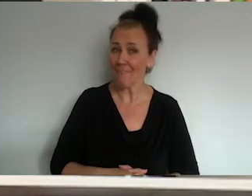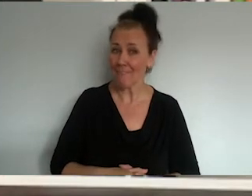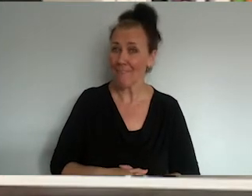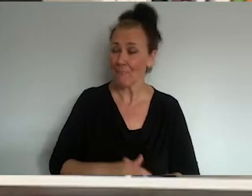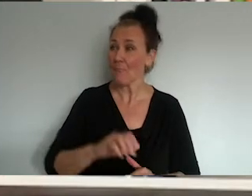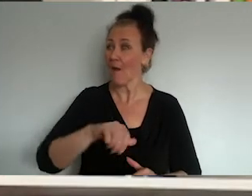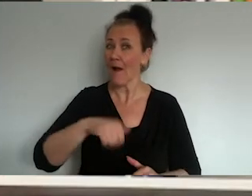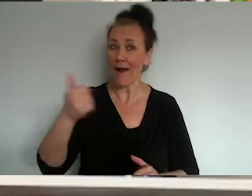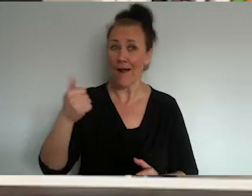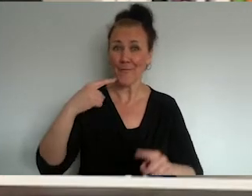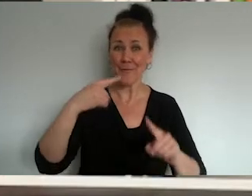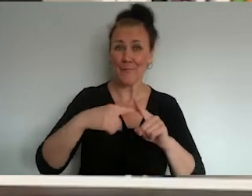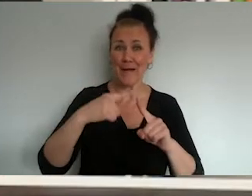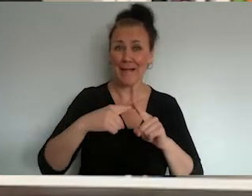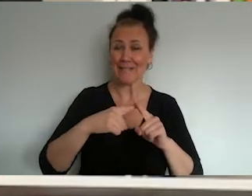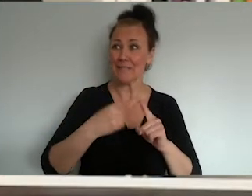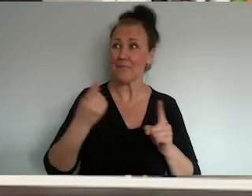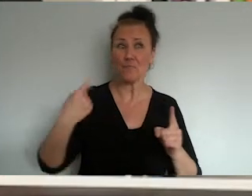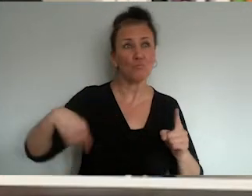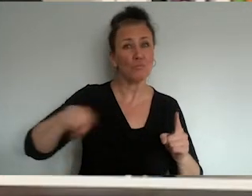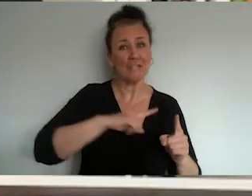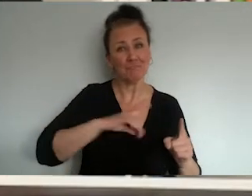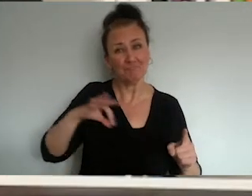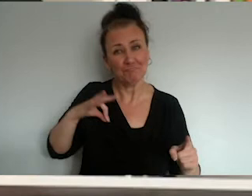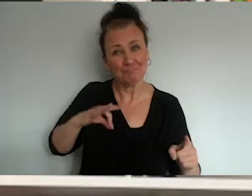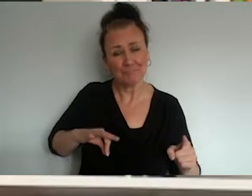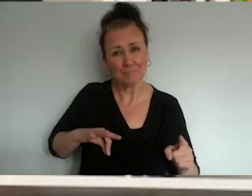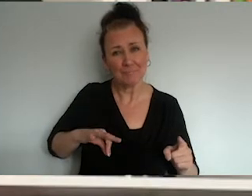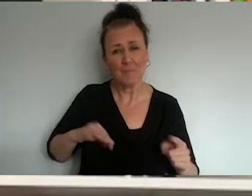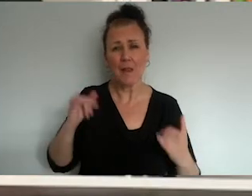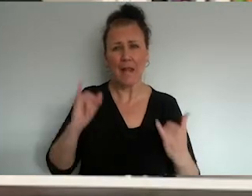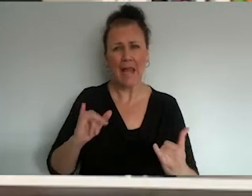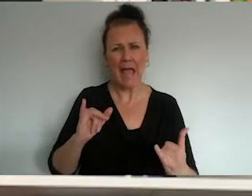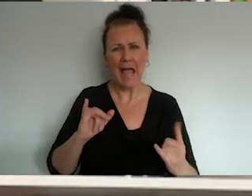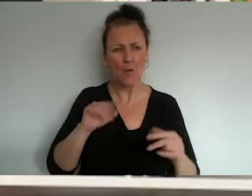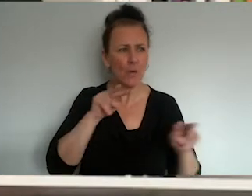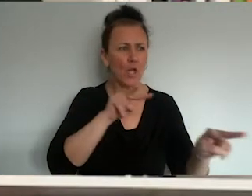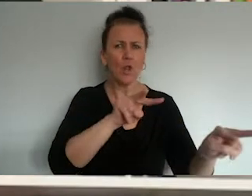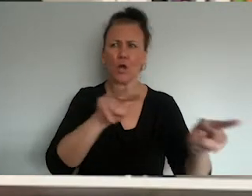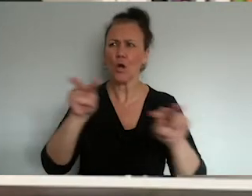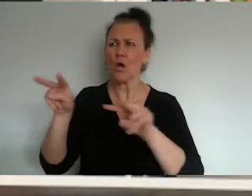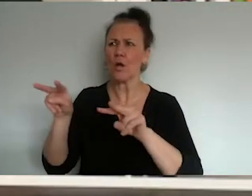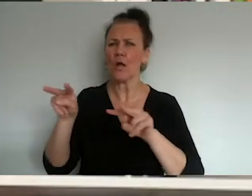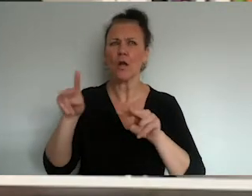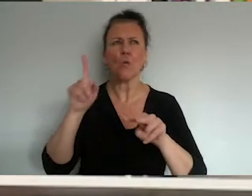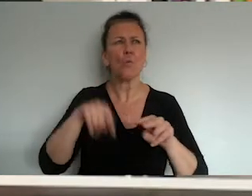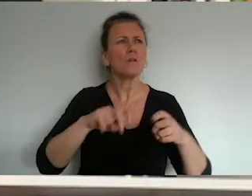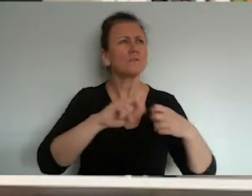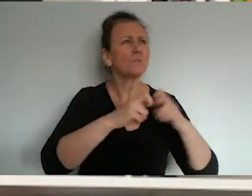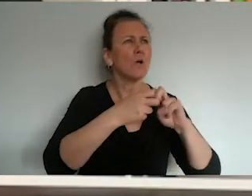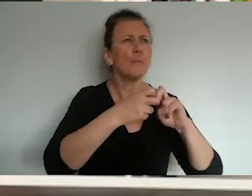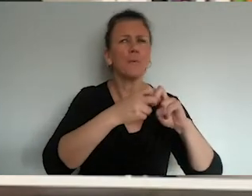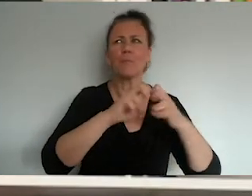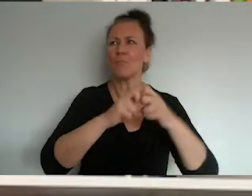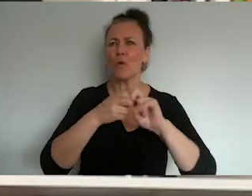still another good thing that could come out of this crisis: the opportunity to fix what's broken,